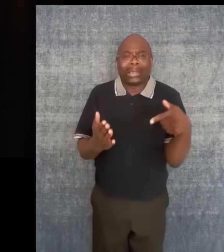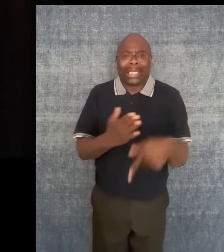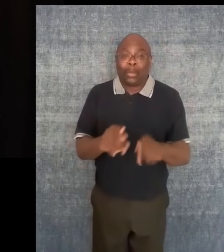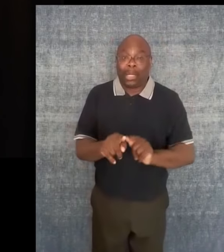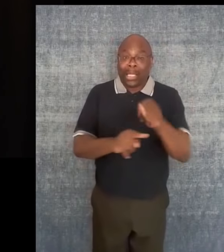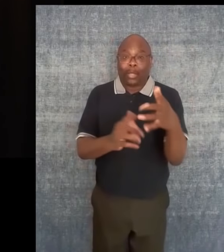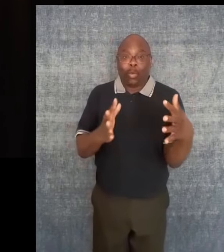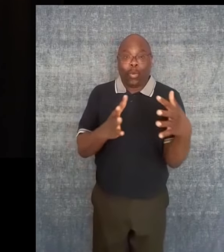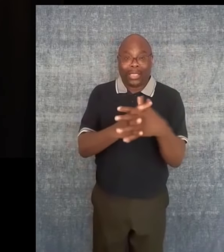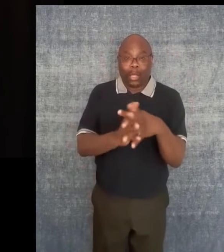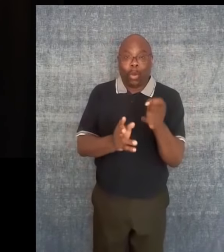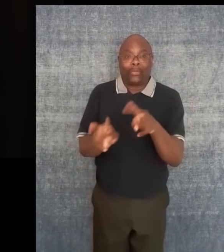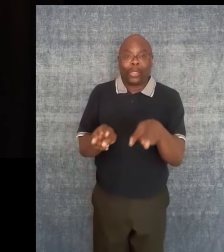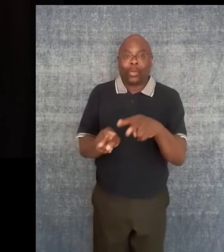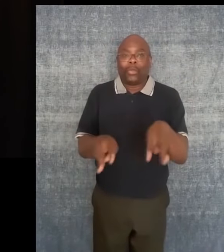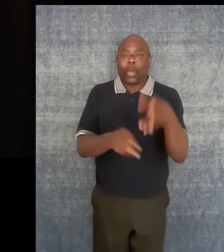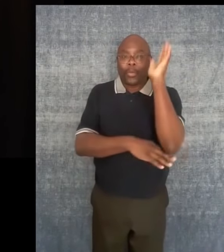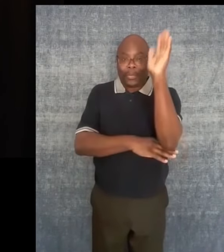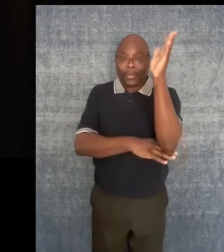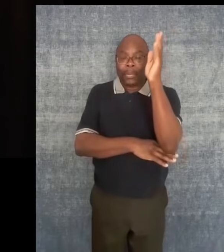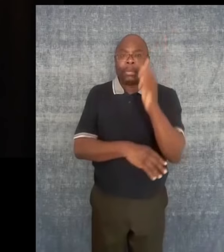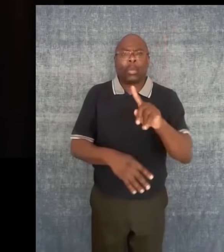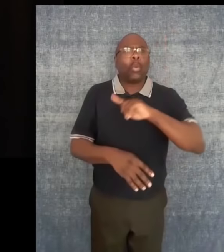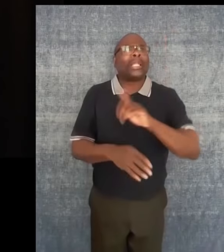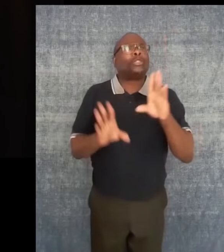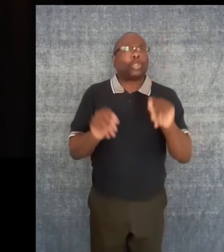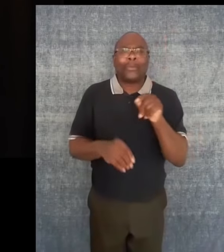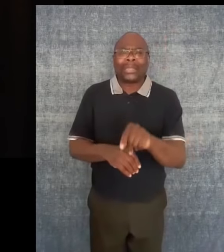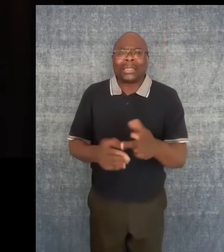on Wednesday. But why won't God stop it then?